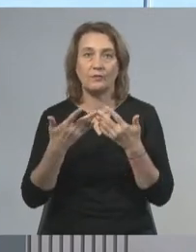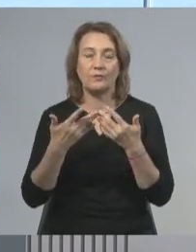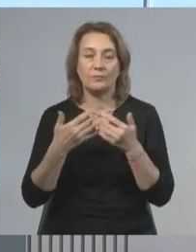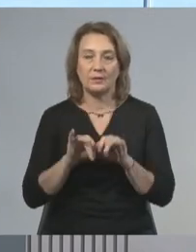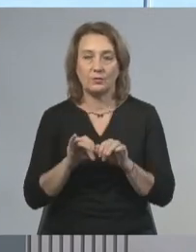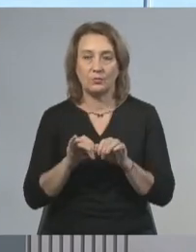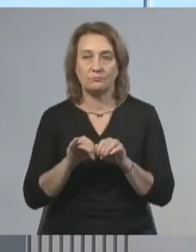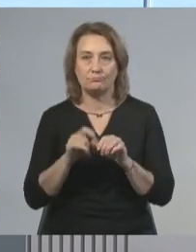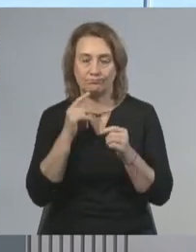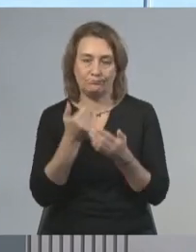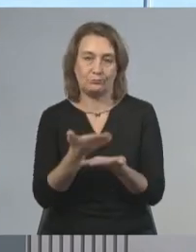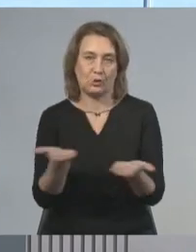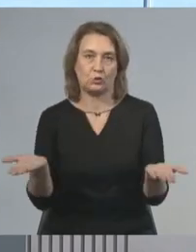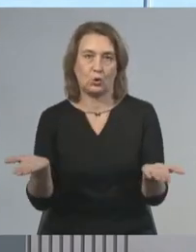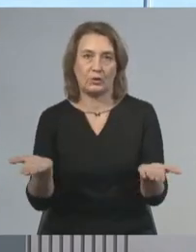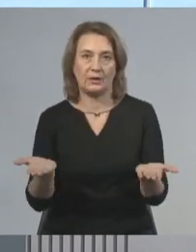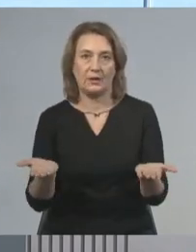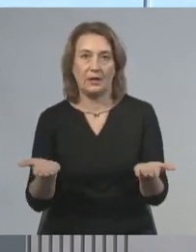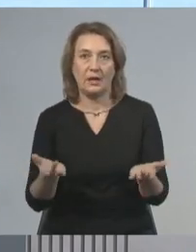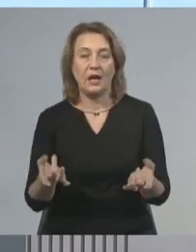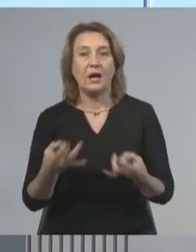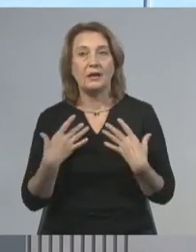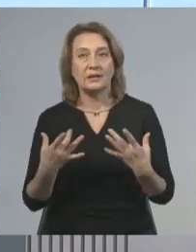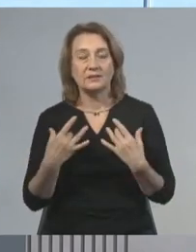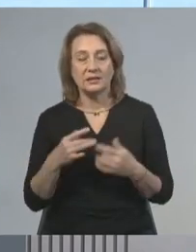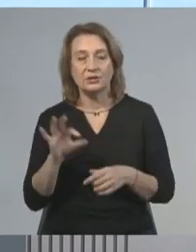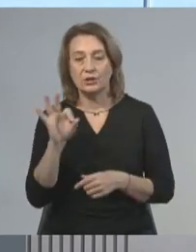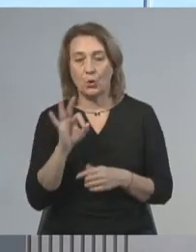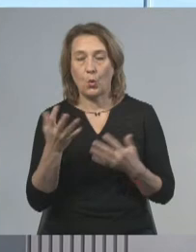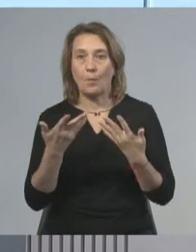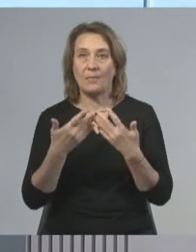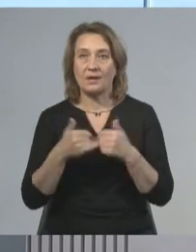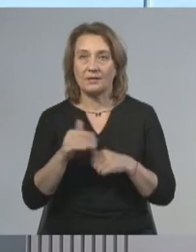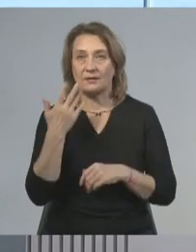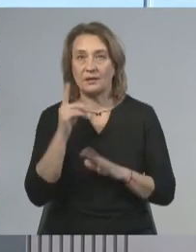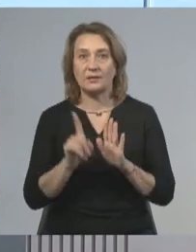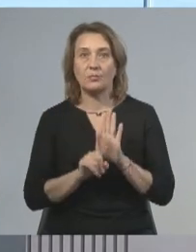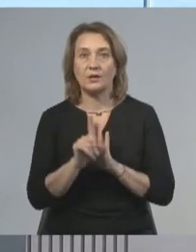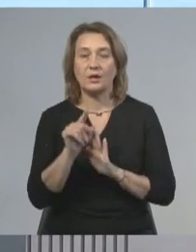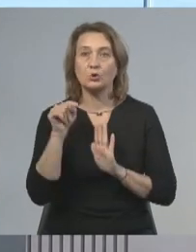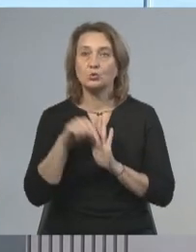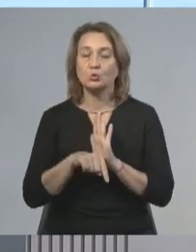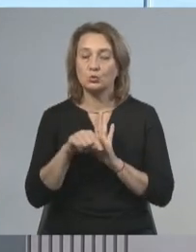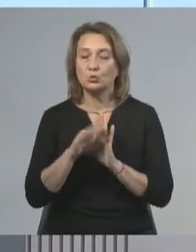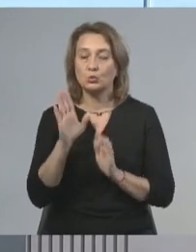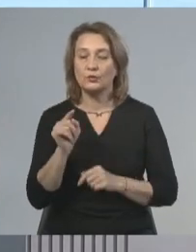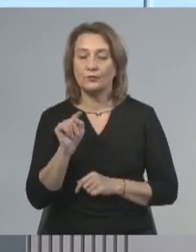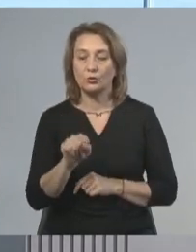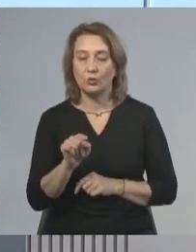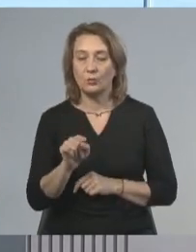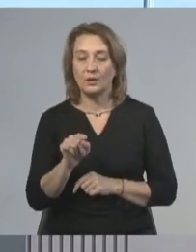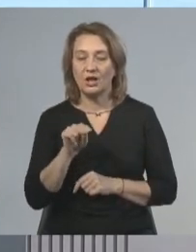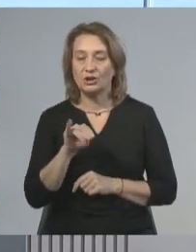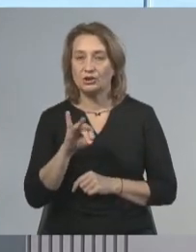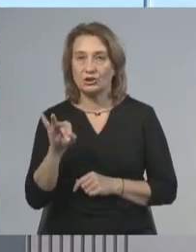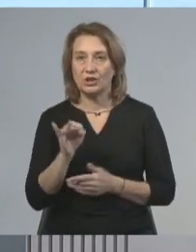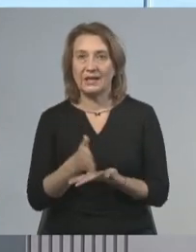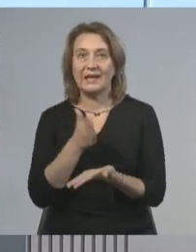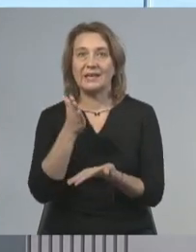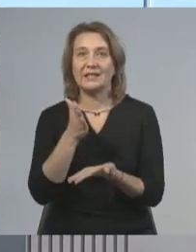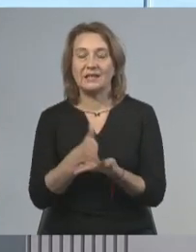or there will be no they won't be transparent enough tell us about this mechanism first but the thing